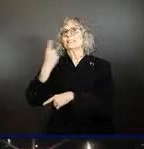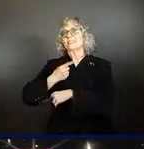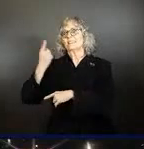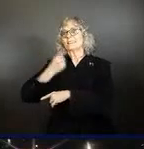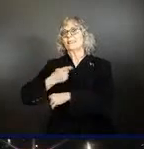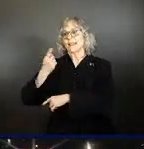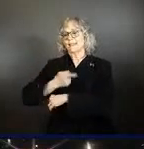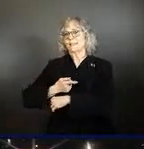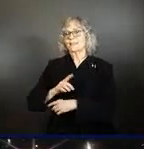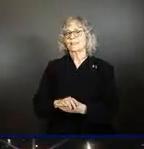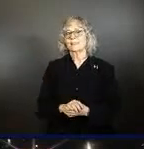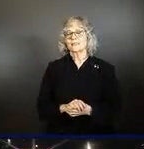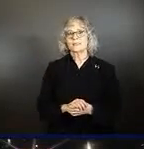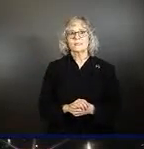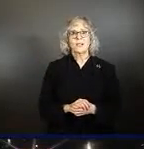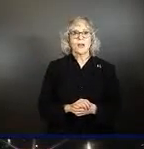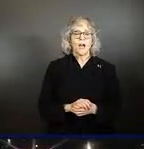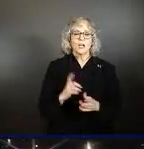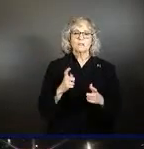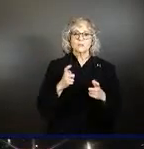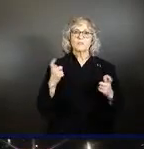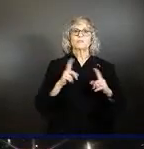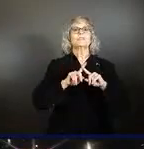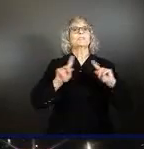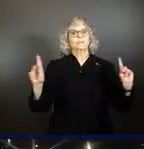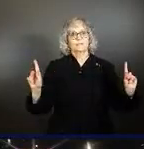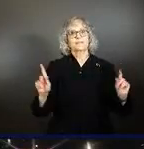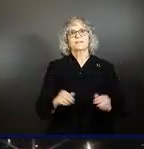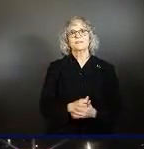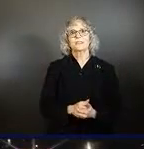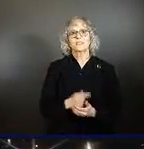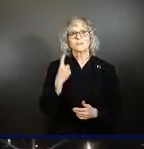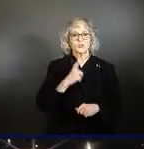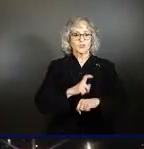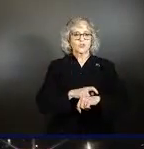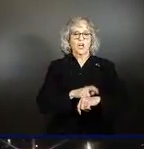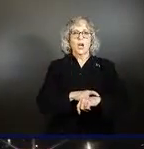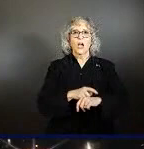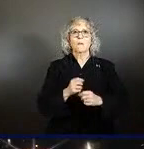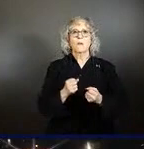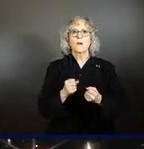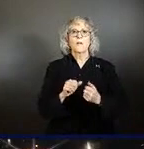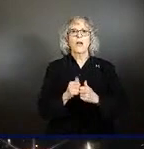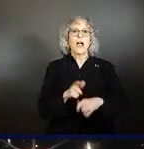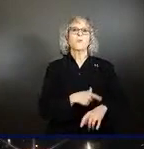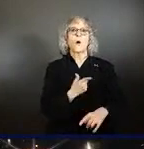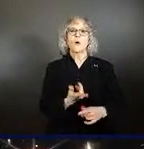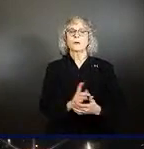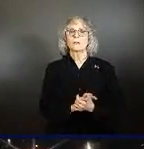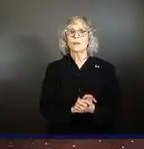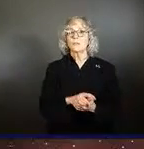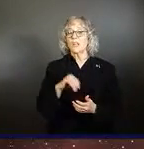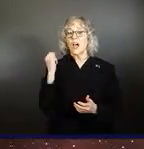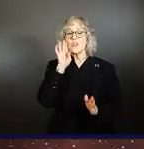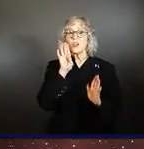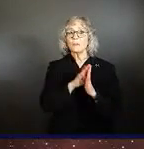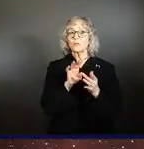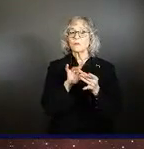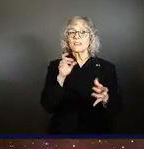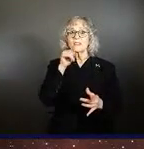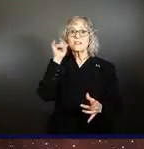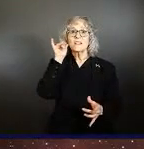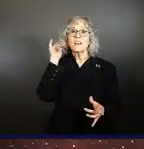So really a very large difference for time that it took. For the other images that were released yesterday, they were